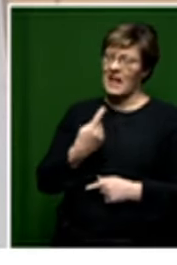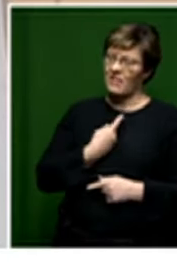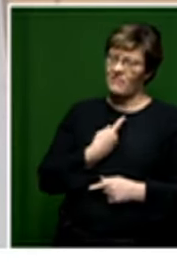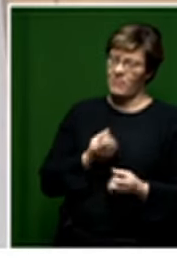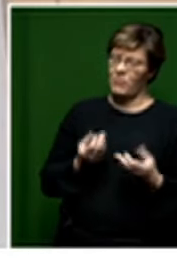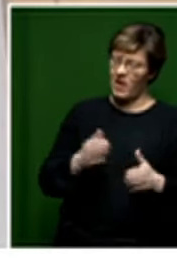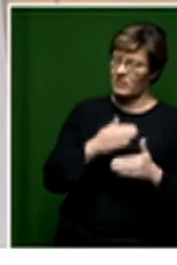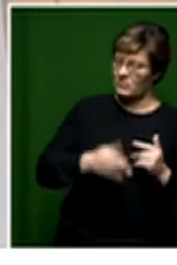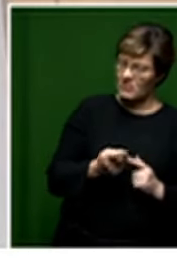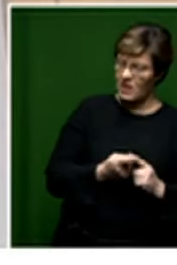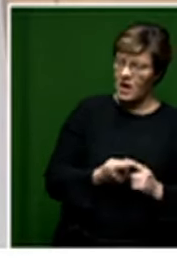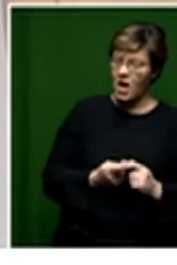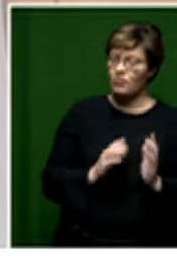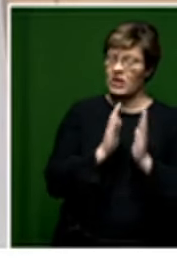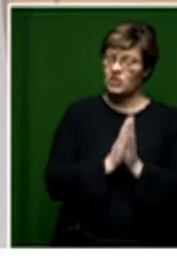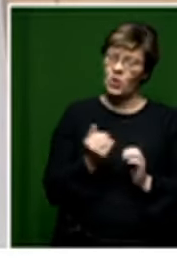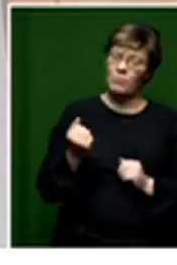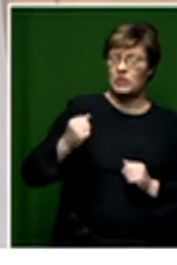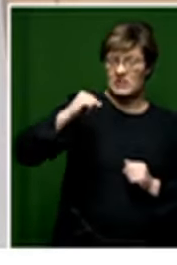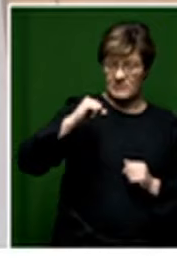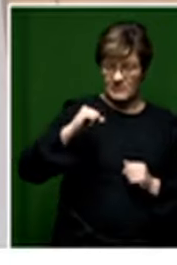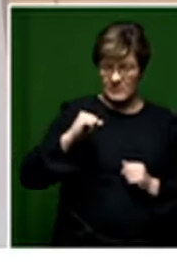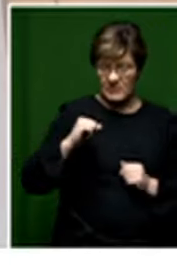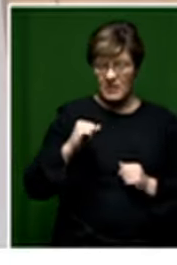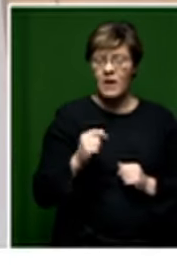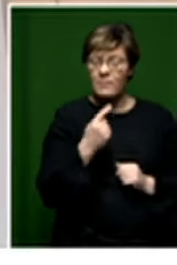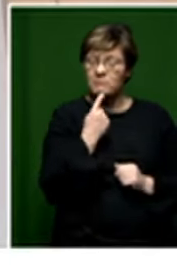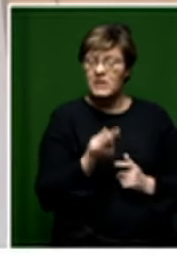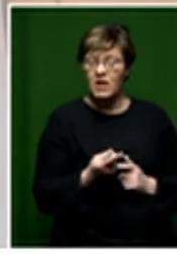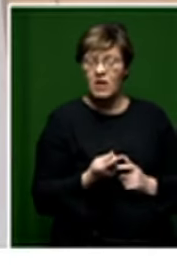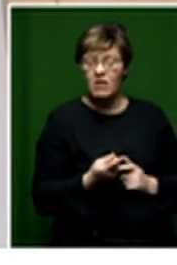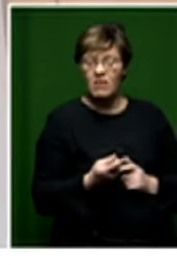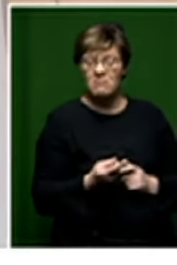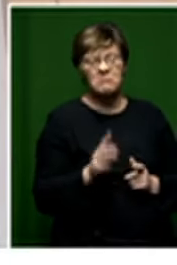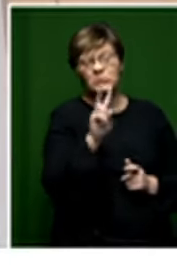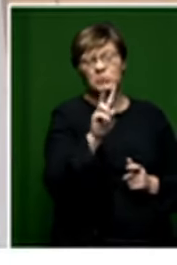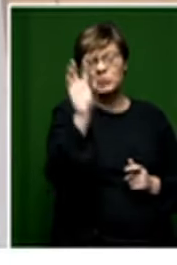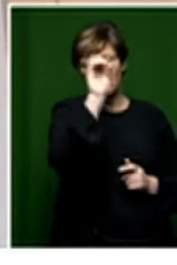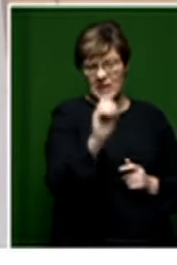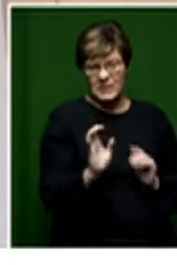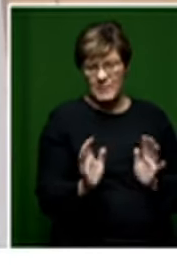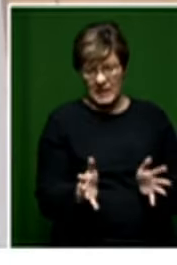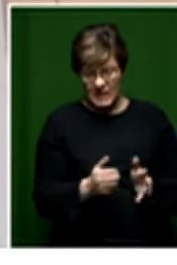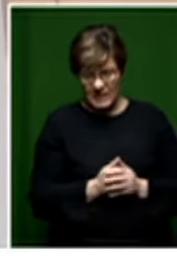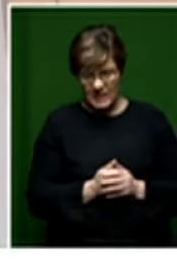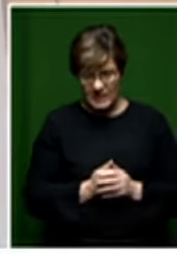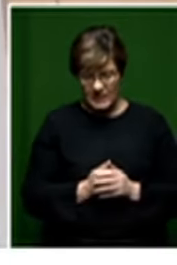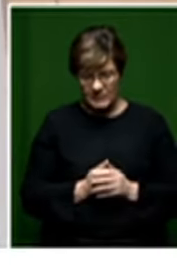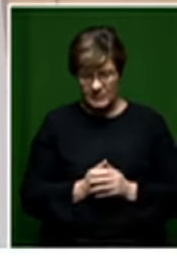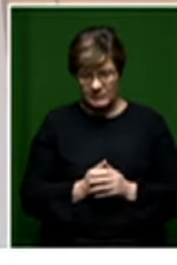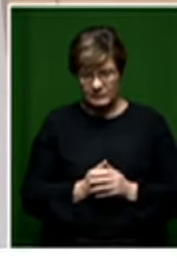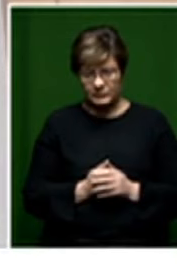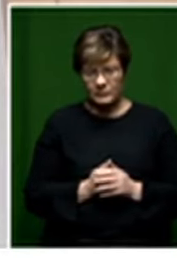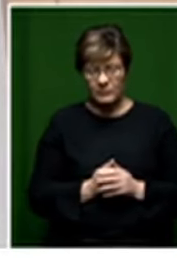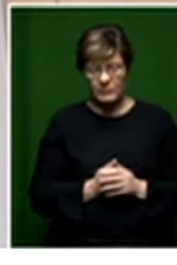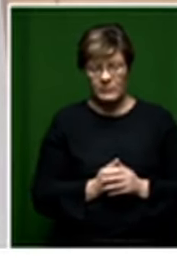reasons, issues of religious objection were mentioned by only about 2% of South African adults.